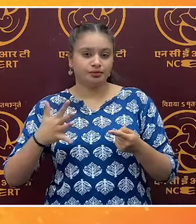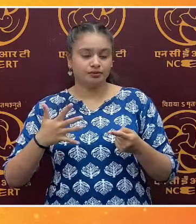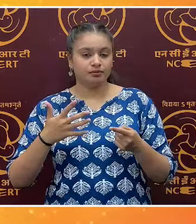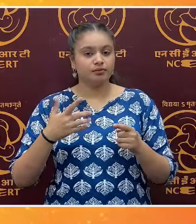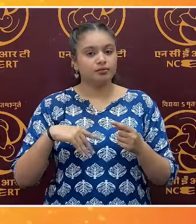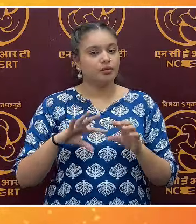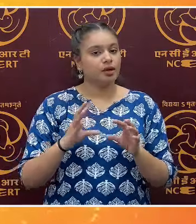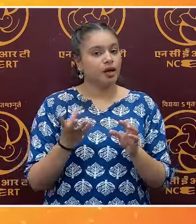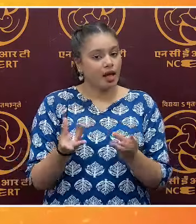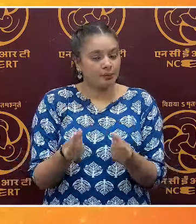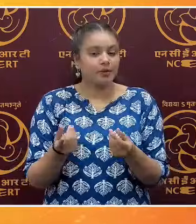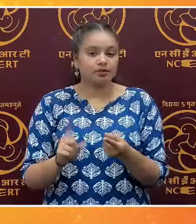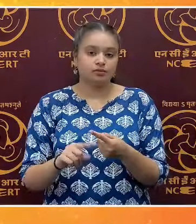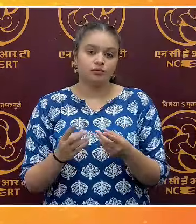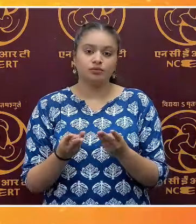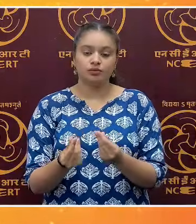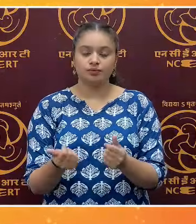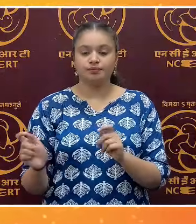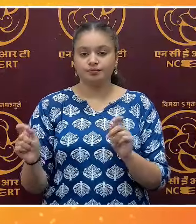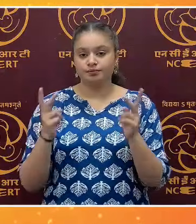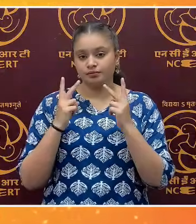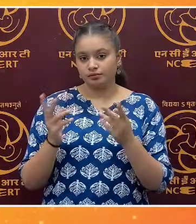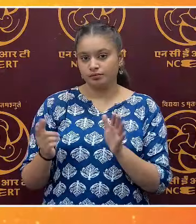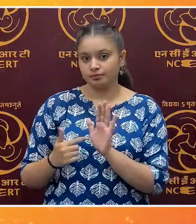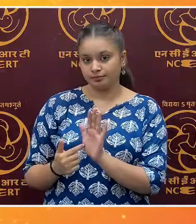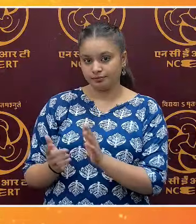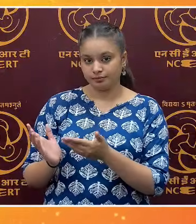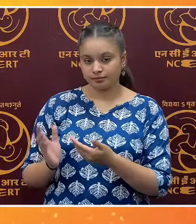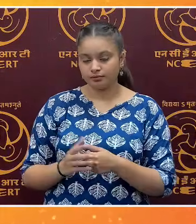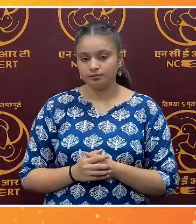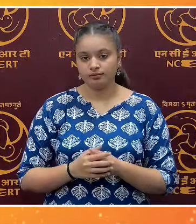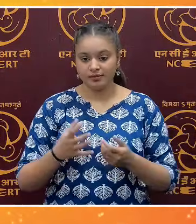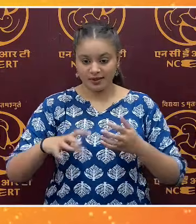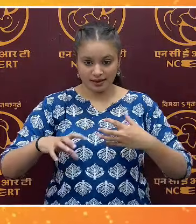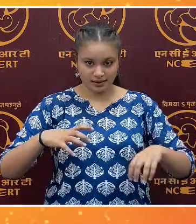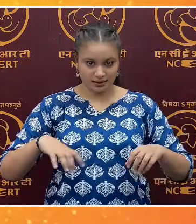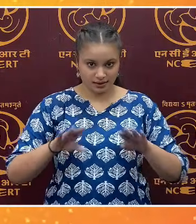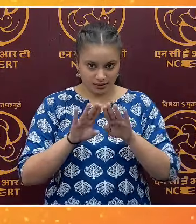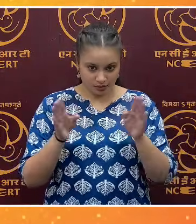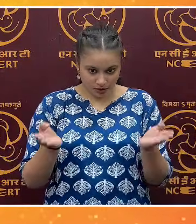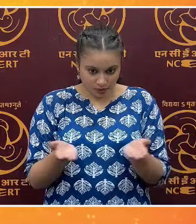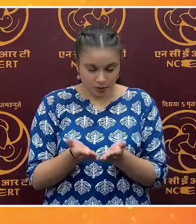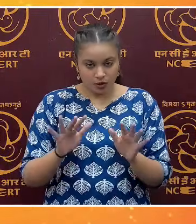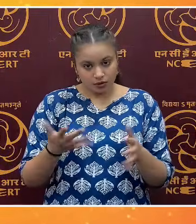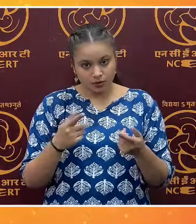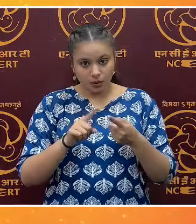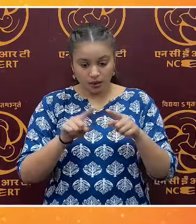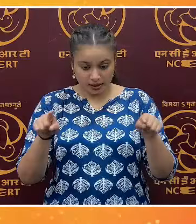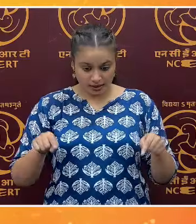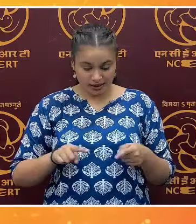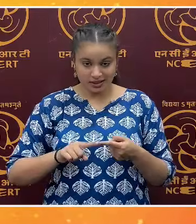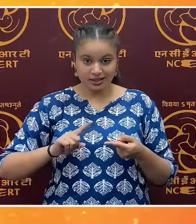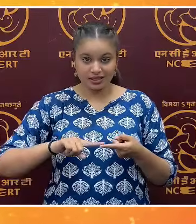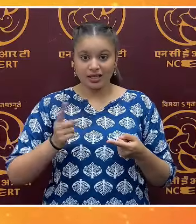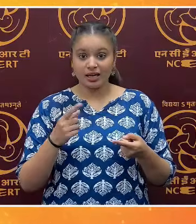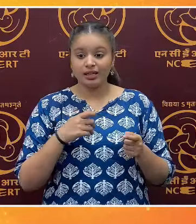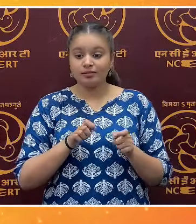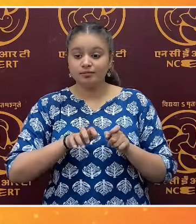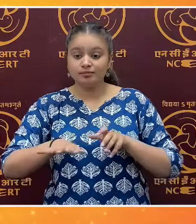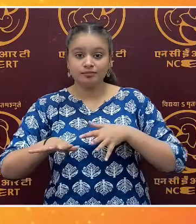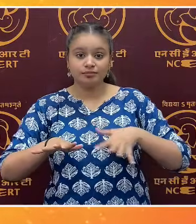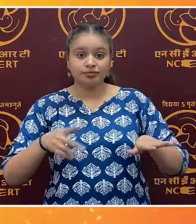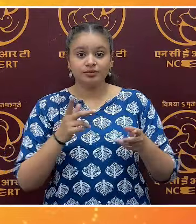circuit. Now let me, I will show you this thing. See the distribution box and how the current, how this distributed to